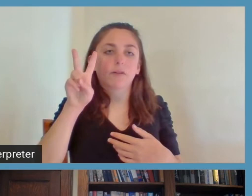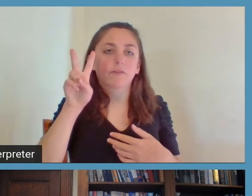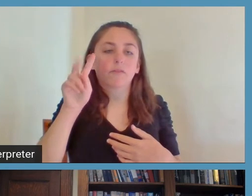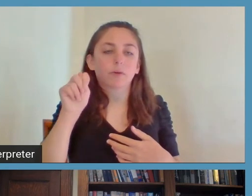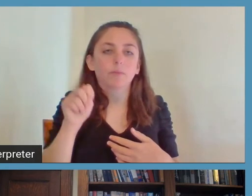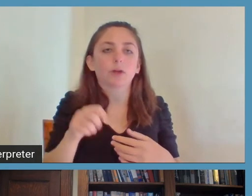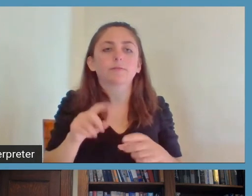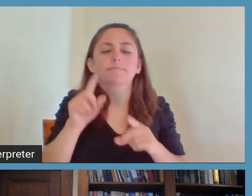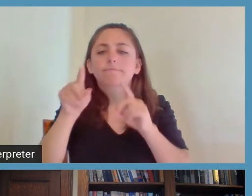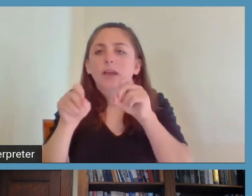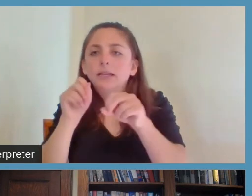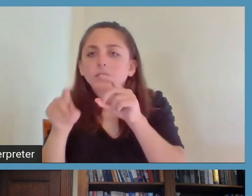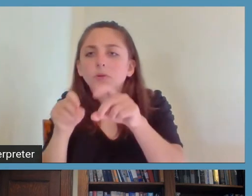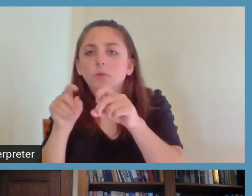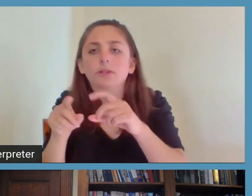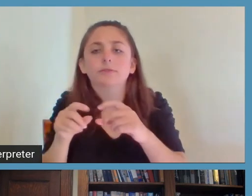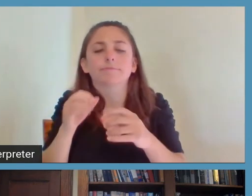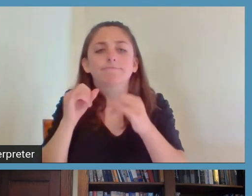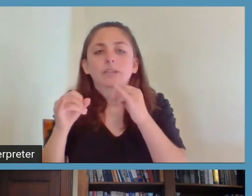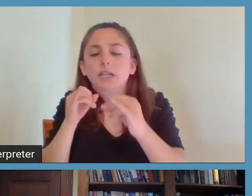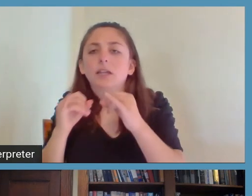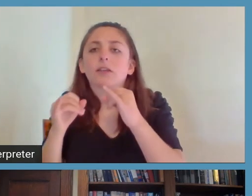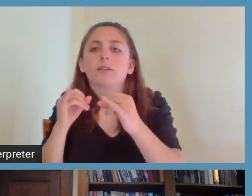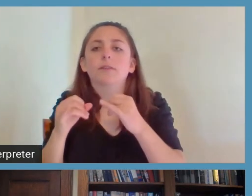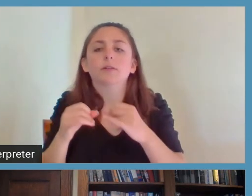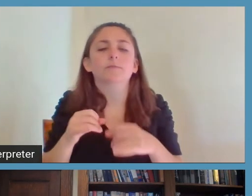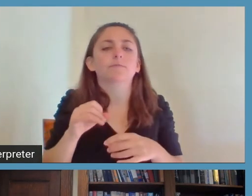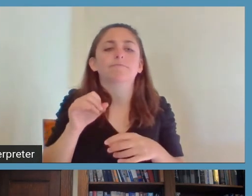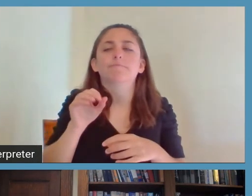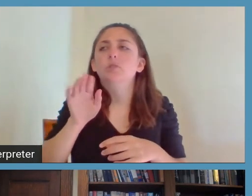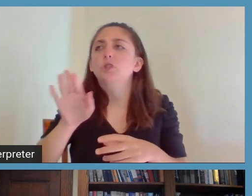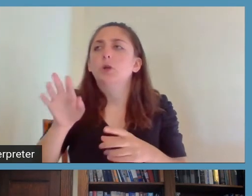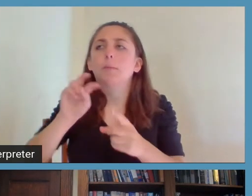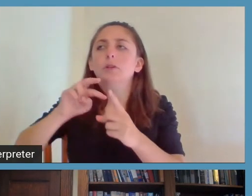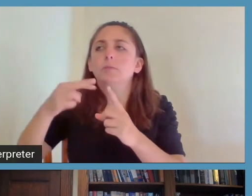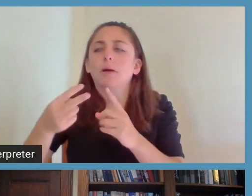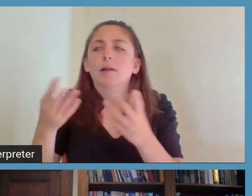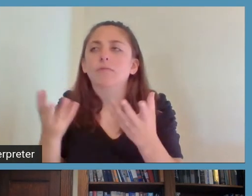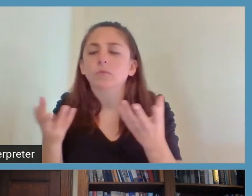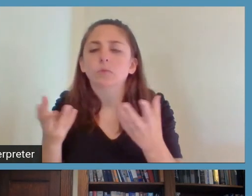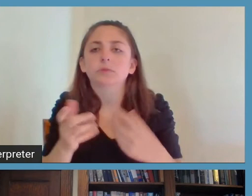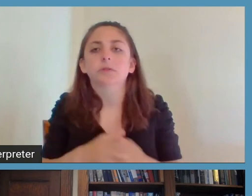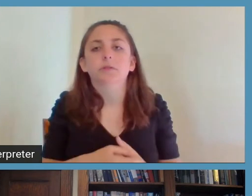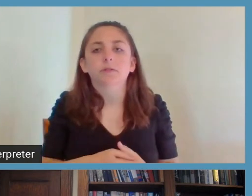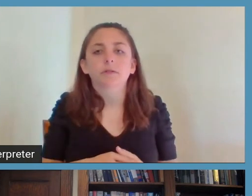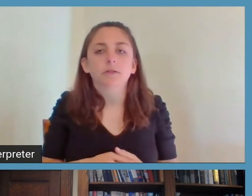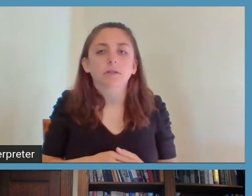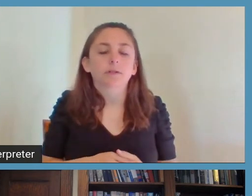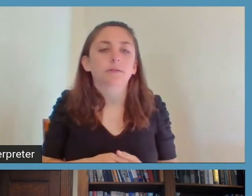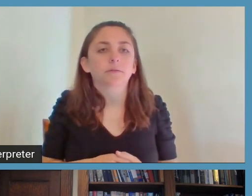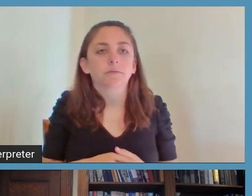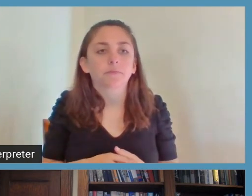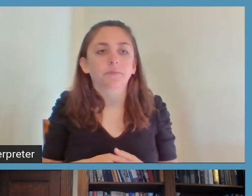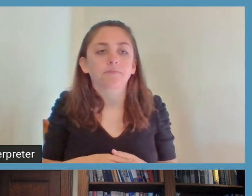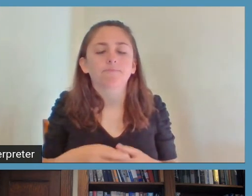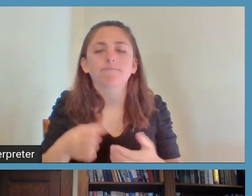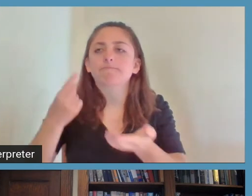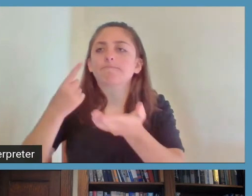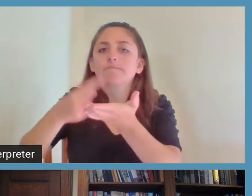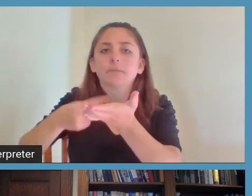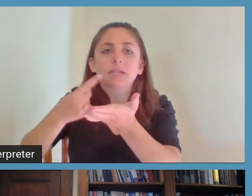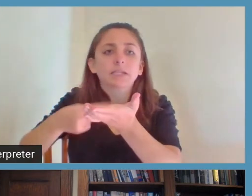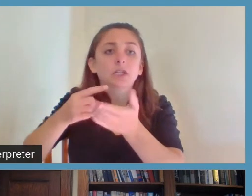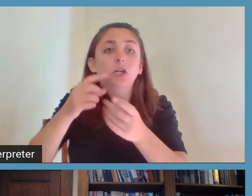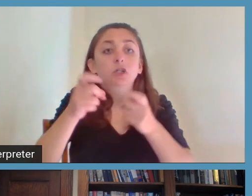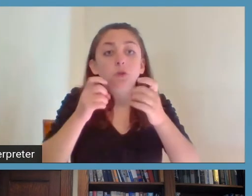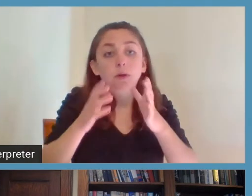Abenaki community and asked us his perspective on the catamount and on landscape change in Vermont. We talked to the director